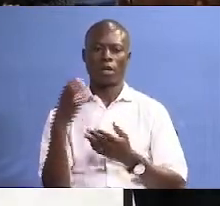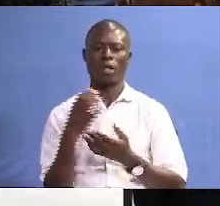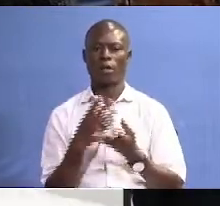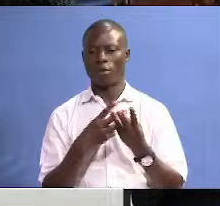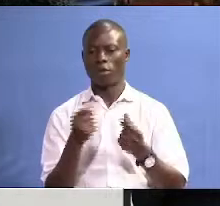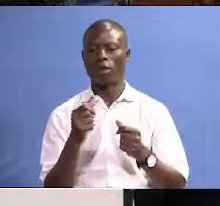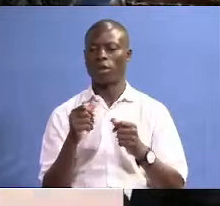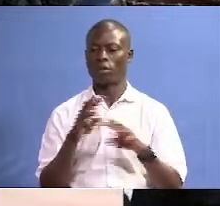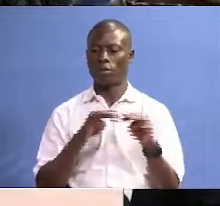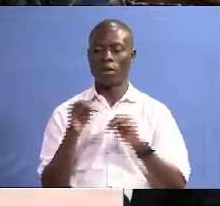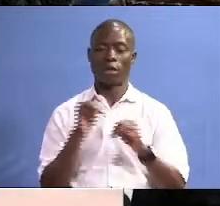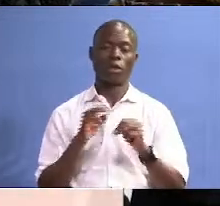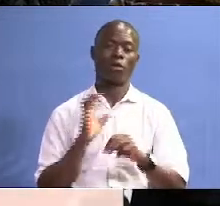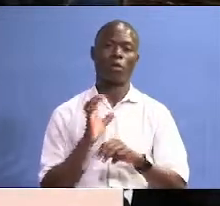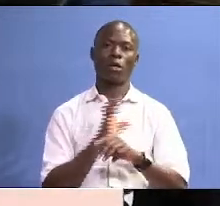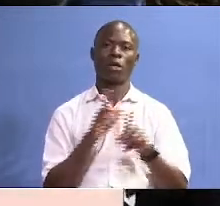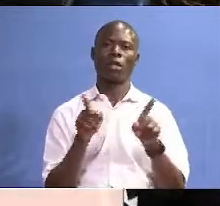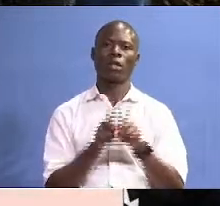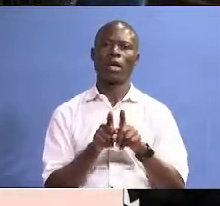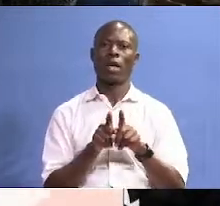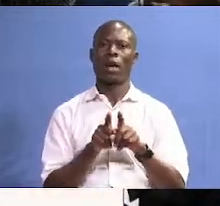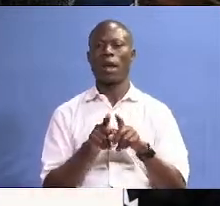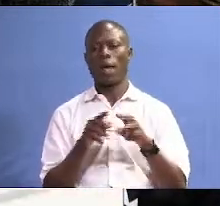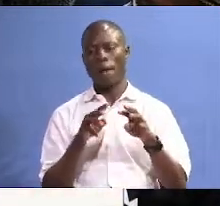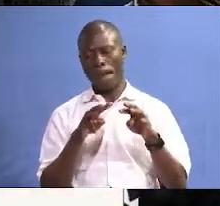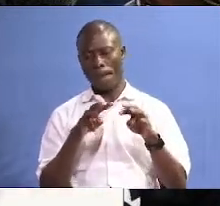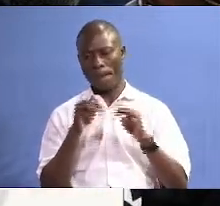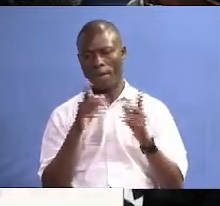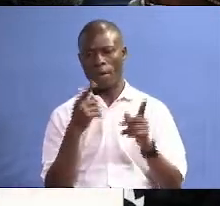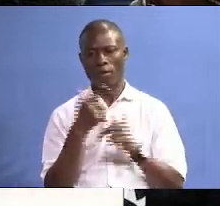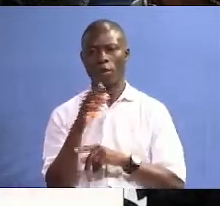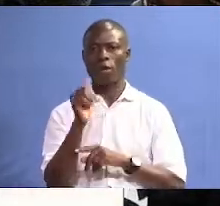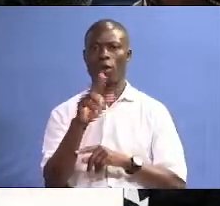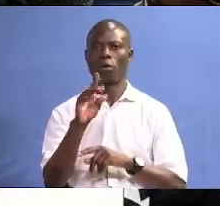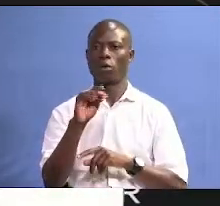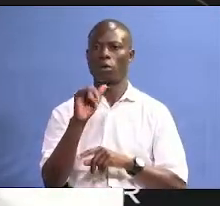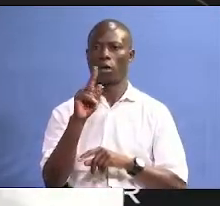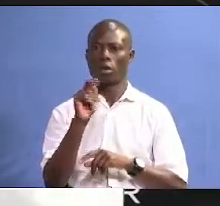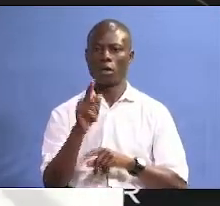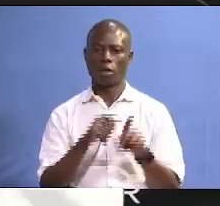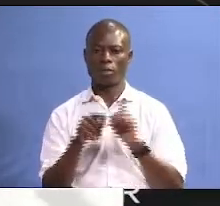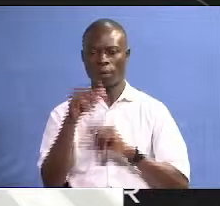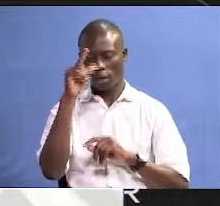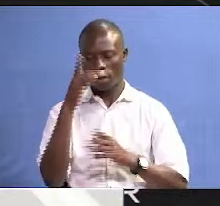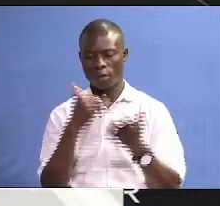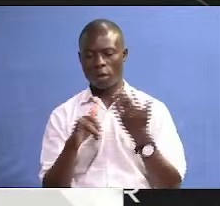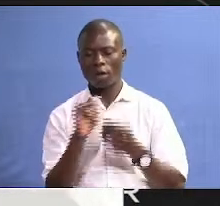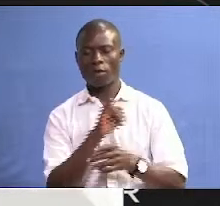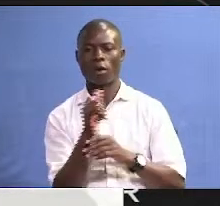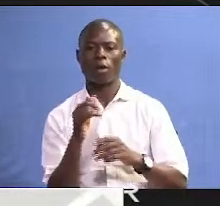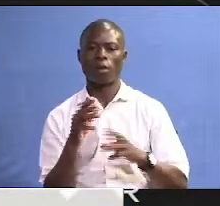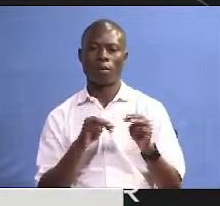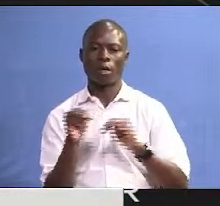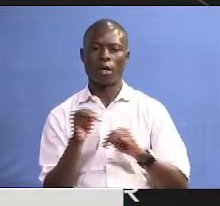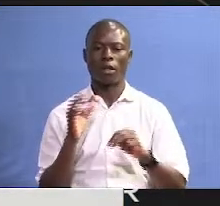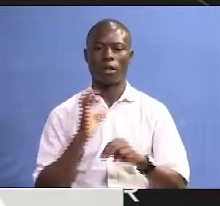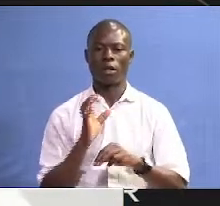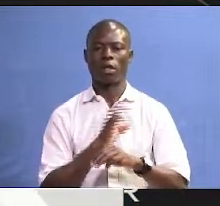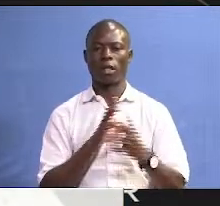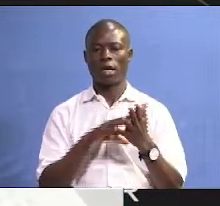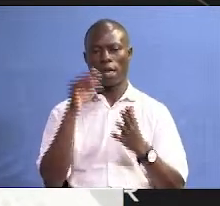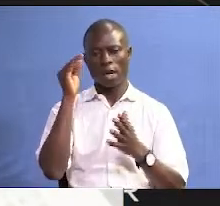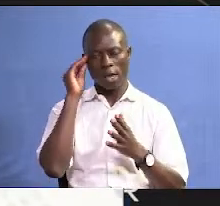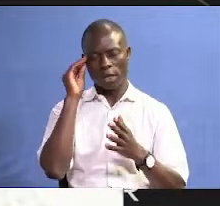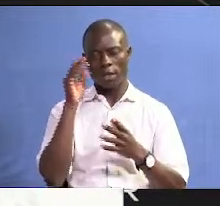Management Committee and a member of the Audit and also the chairperson of the Governance and Risk Management Committee and the Learning and